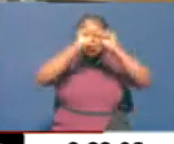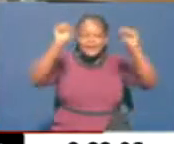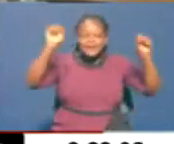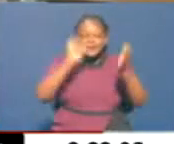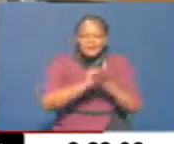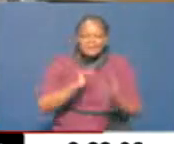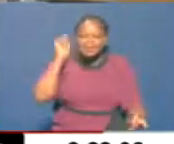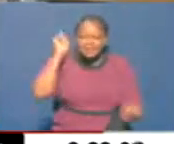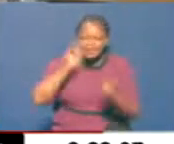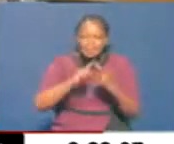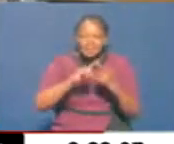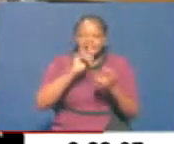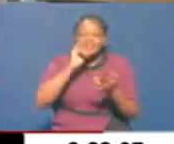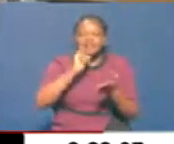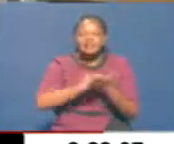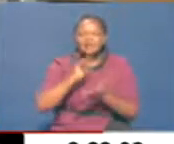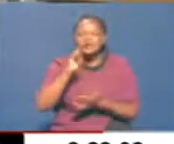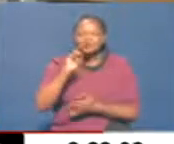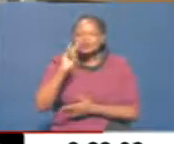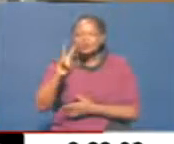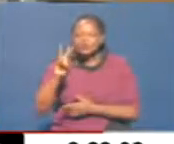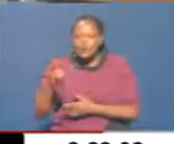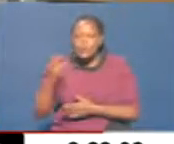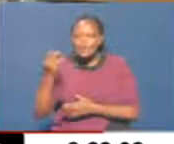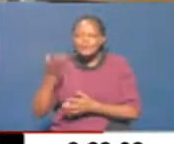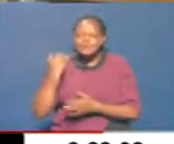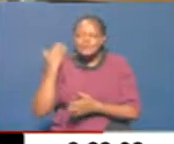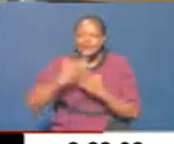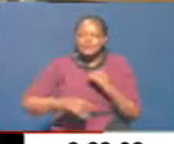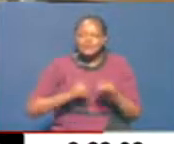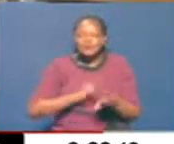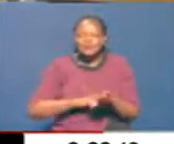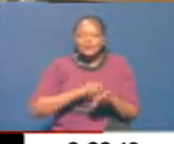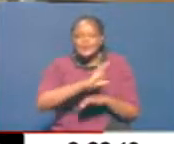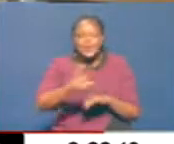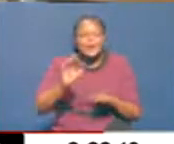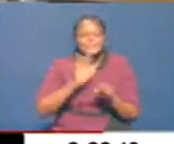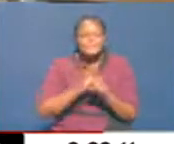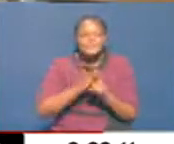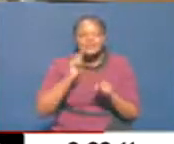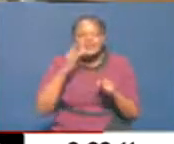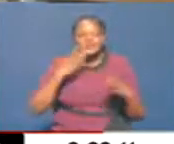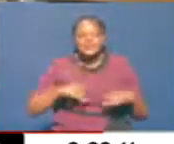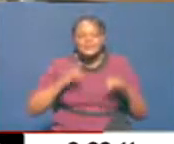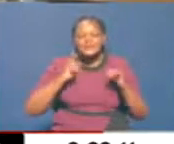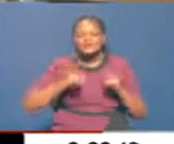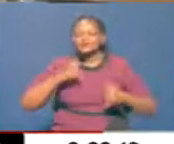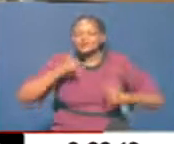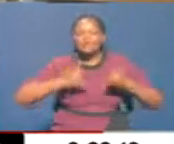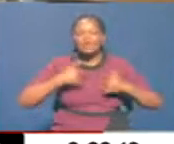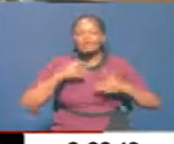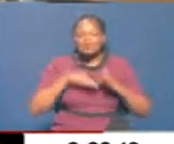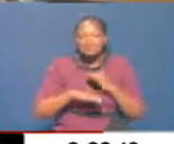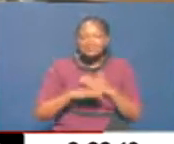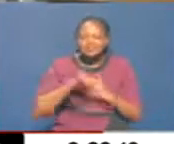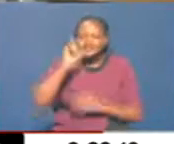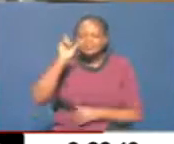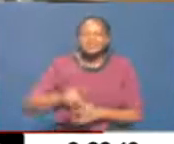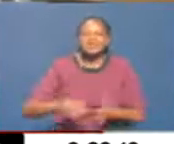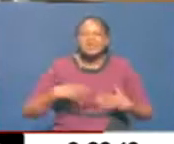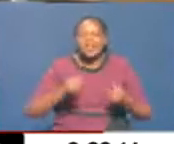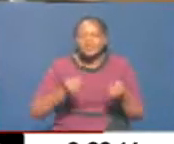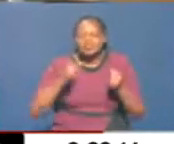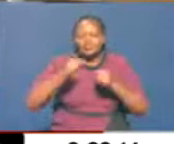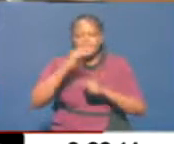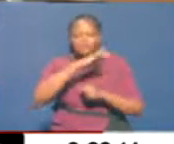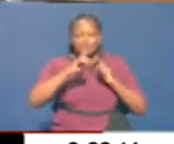aims that by 2022, before the end of his term, then most Kenyans should be enjoying and accessing, you know, affordable health. So tonight we